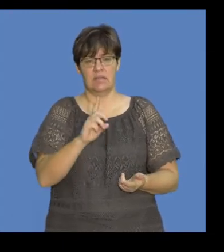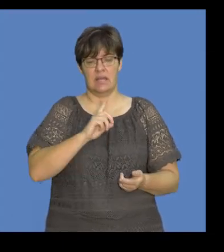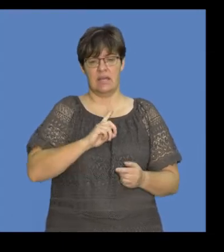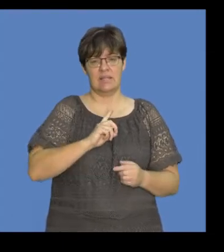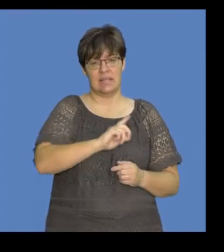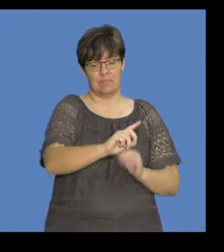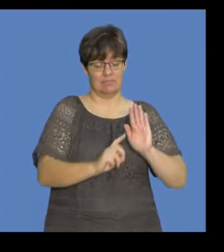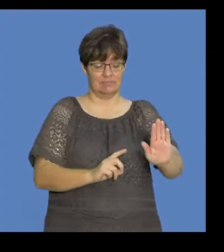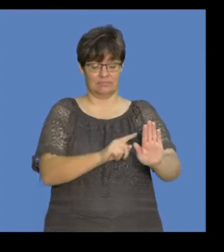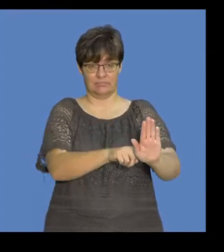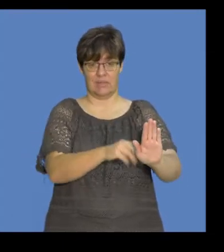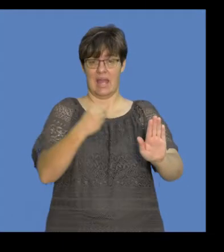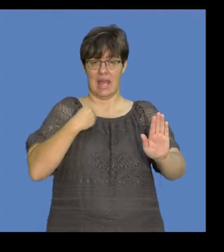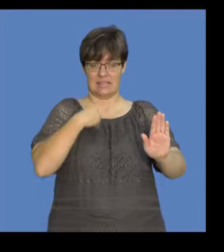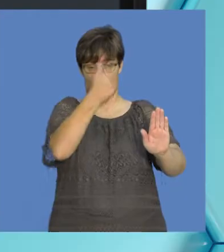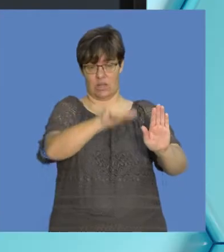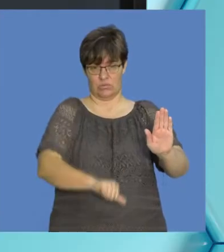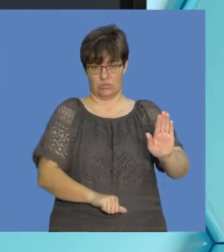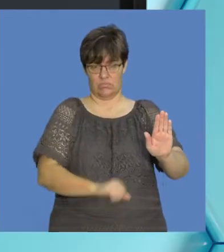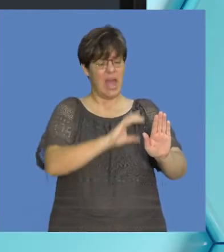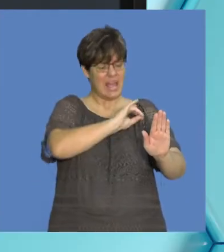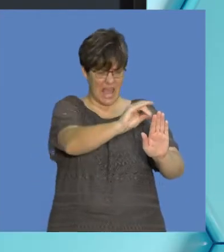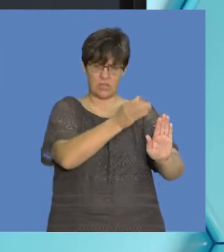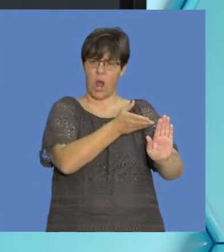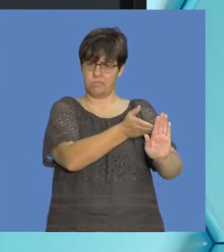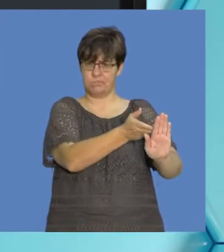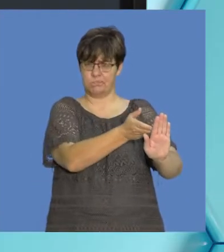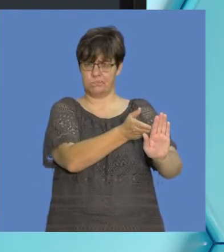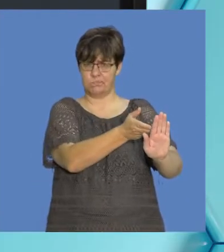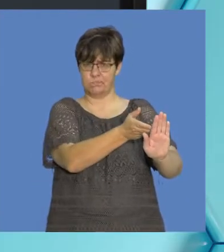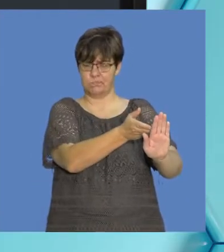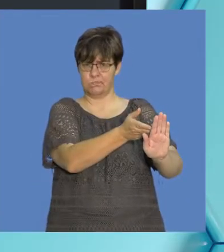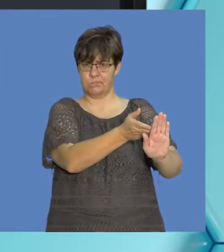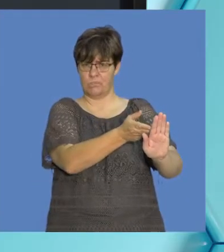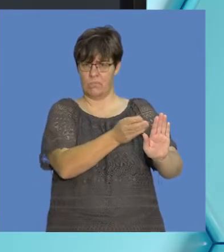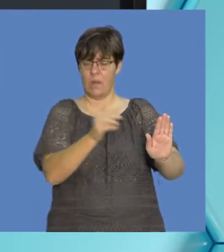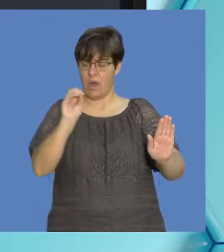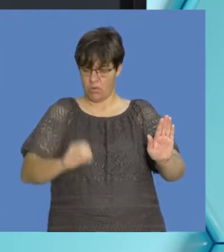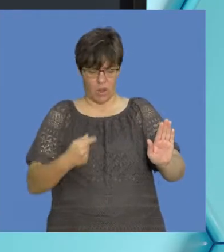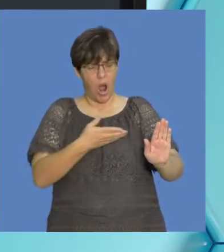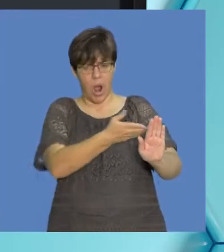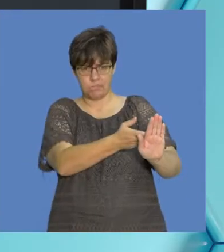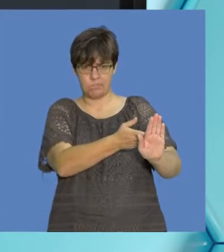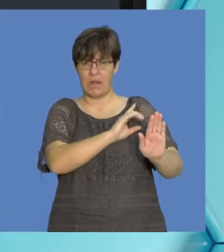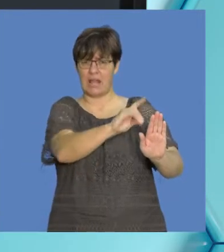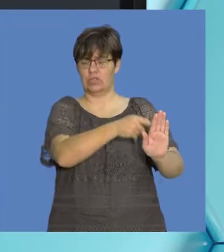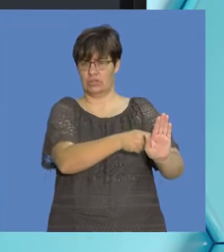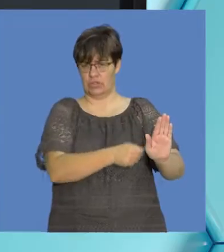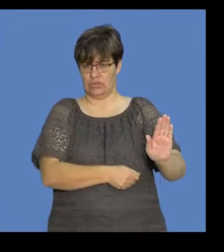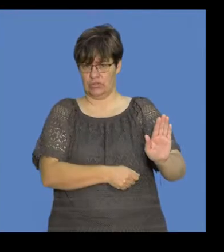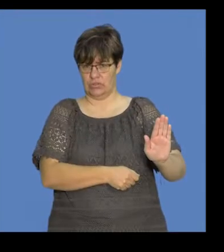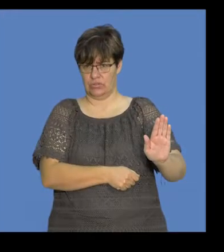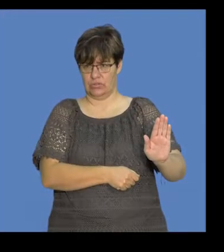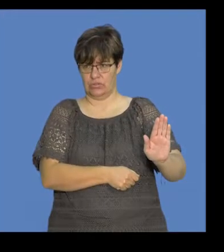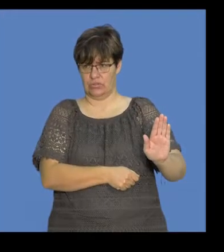balance, it's an asset account. We have cash according to our records. However,